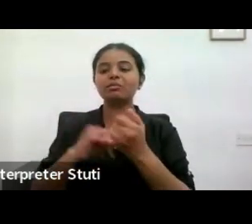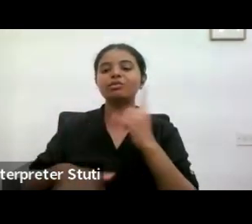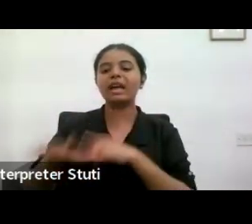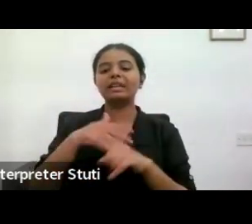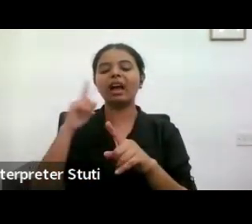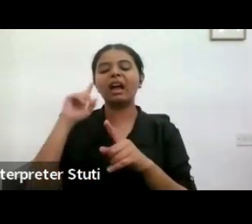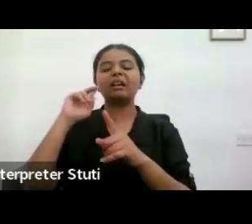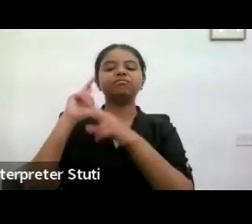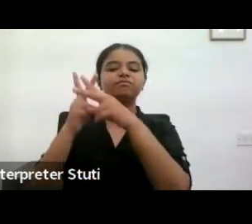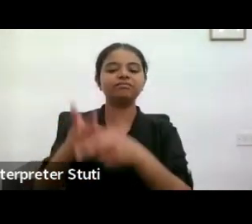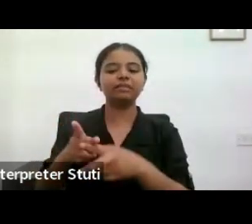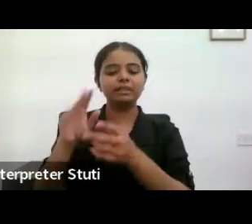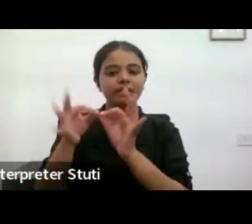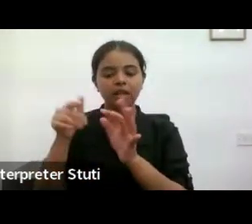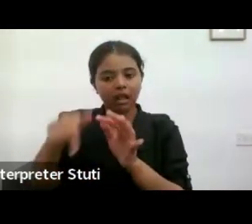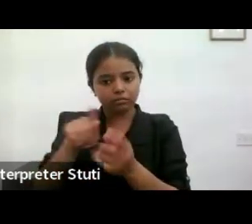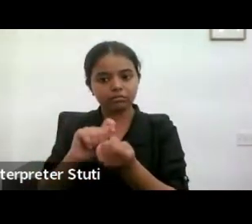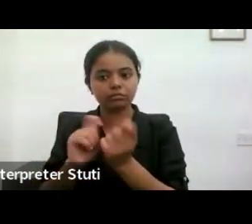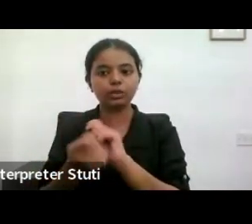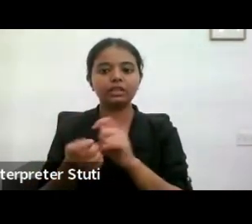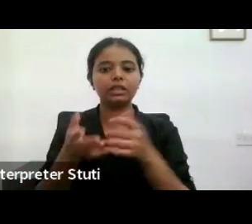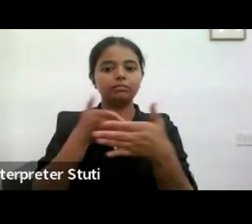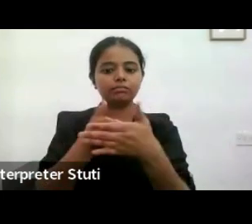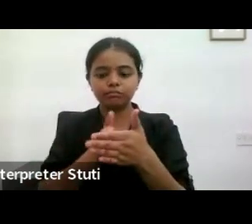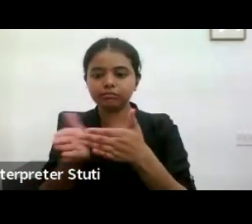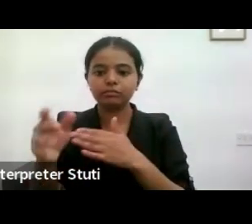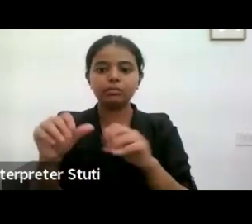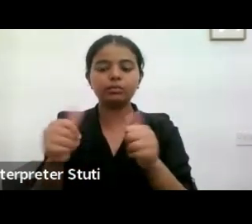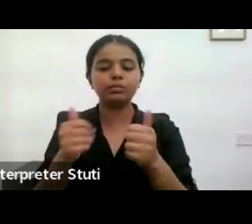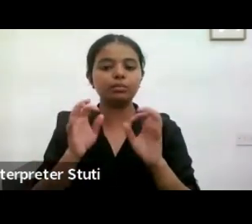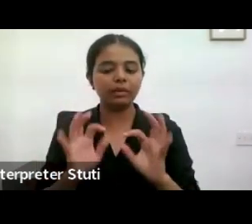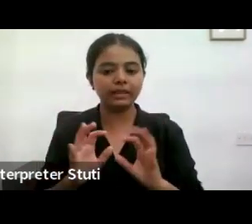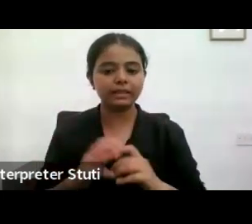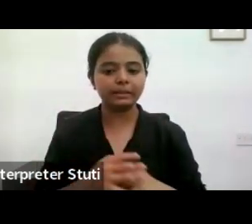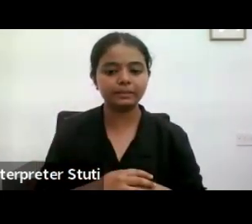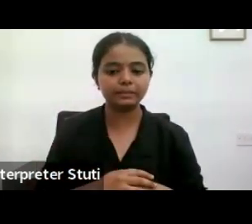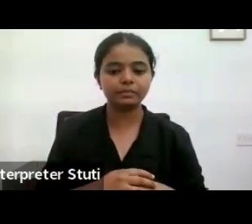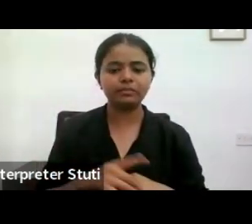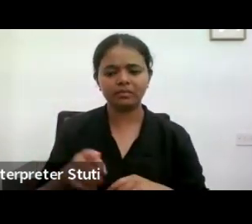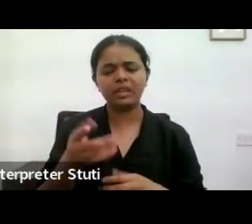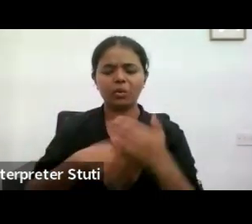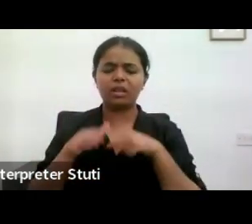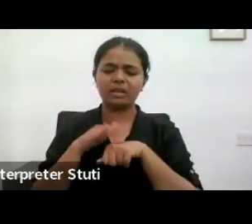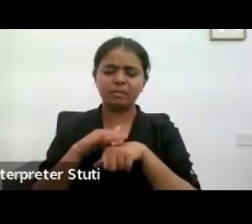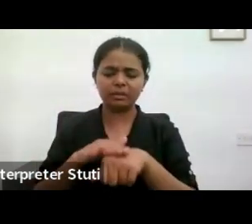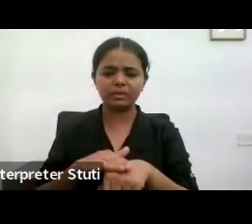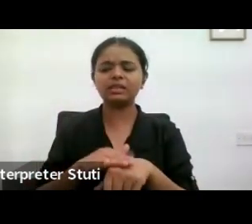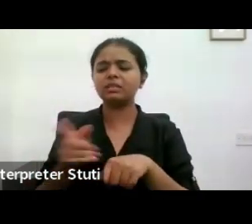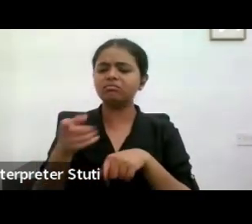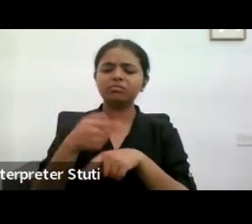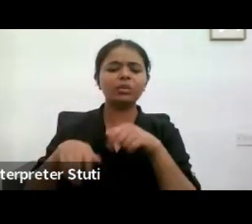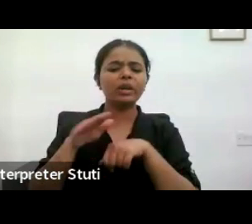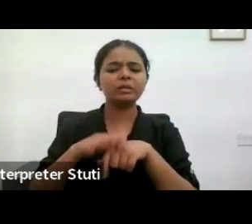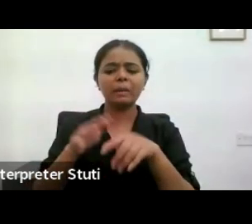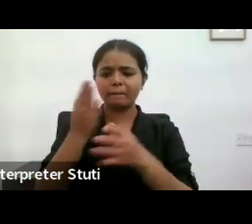and overcome the barriers that are that we face in making sure that all children